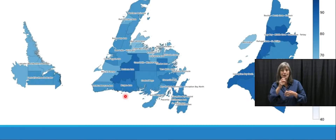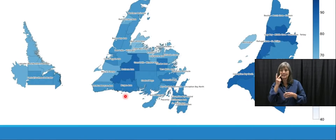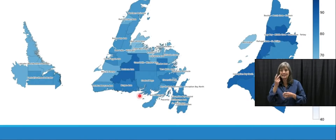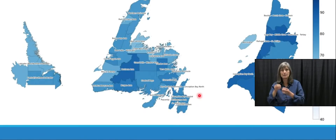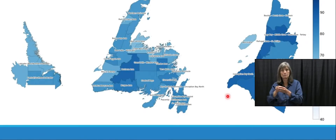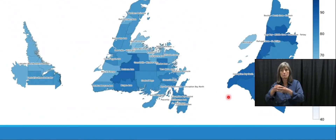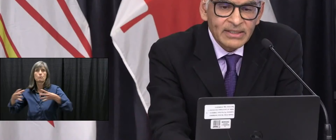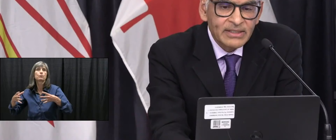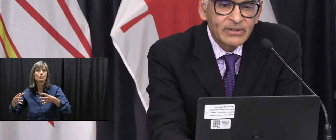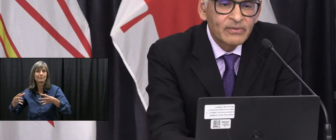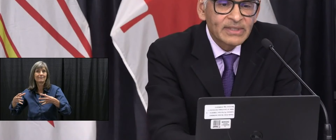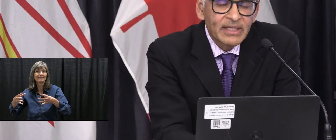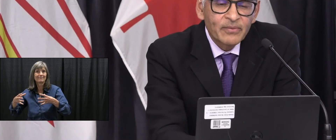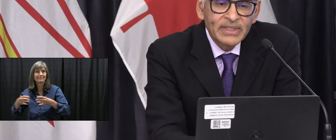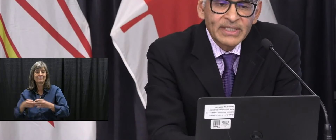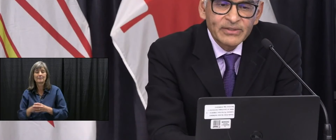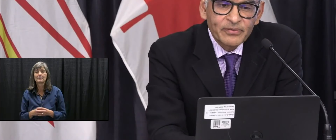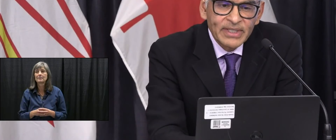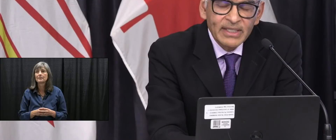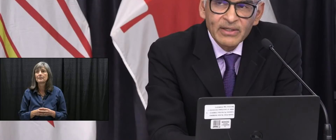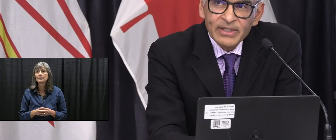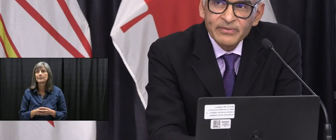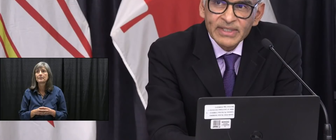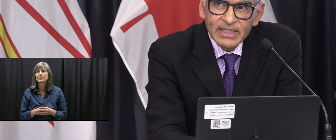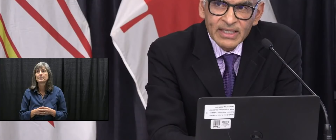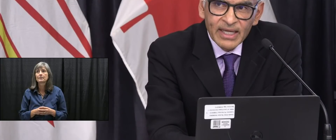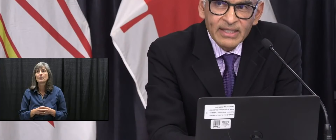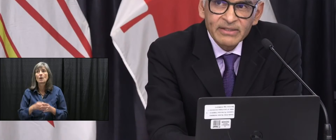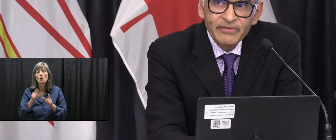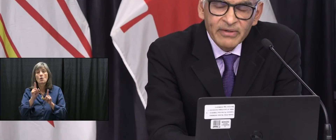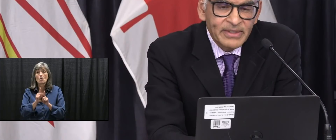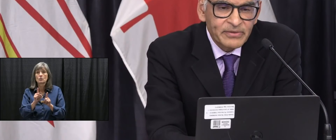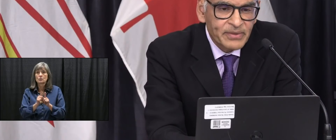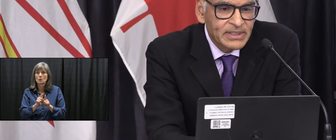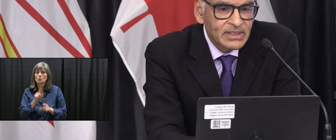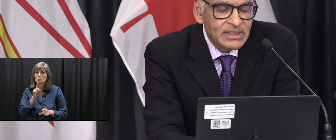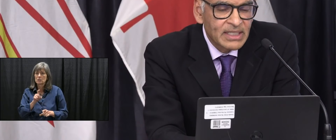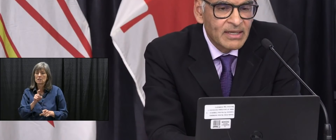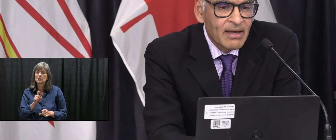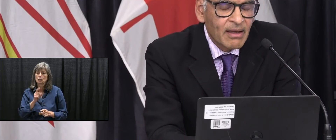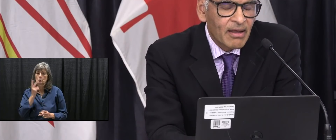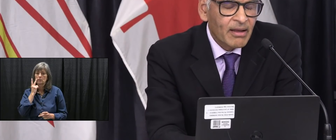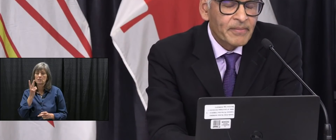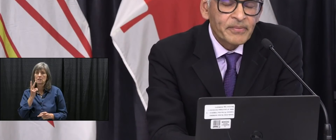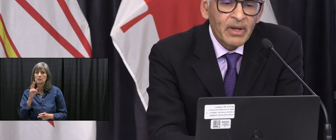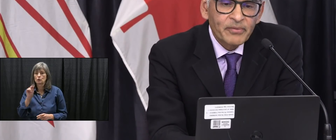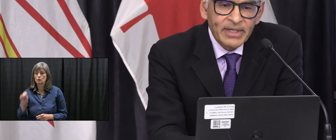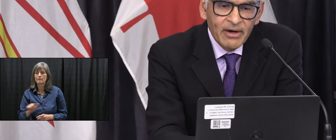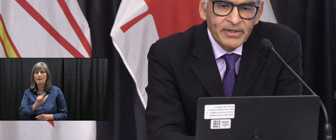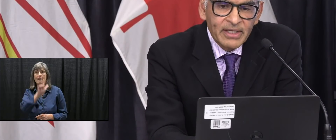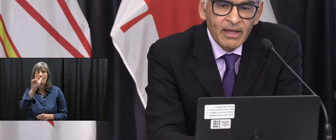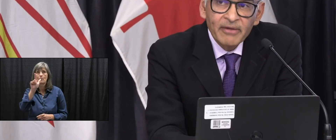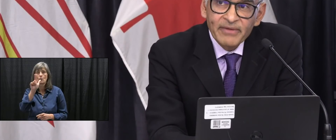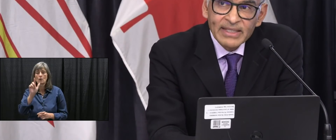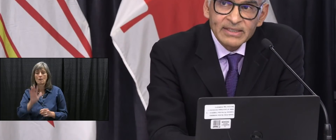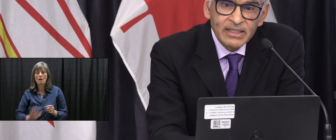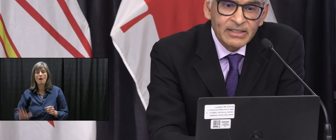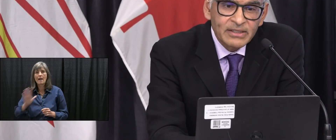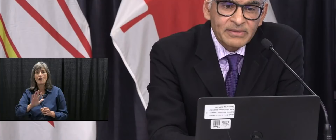What's the other thing that we can actually do is I think we need to really look critically at the various regions